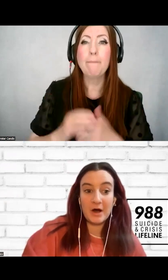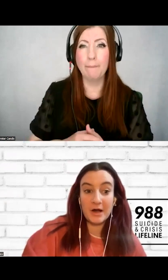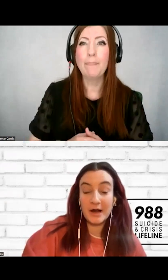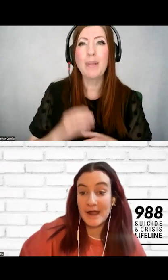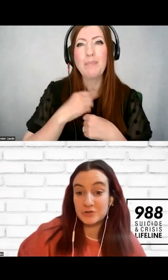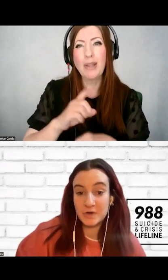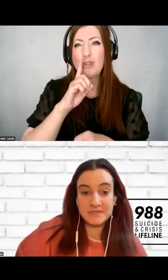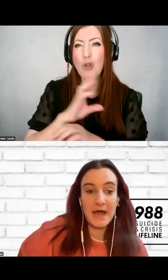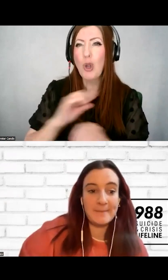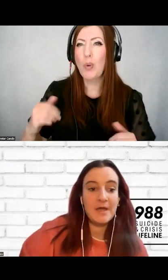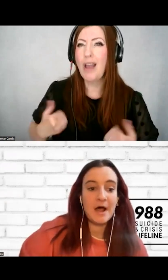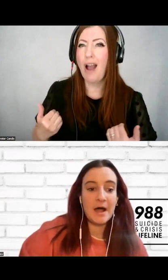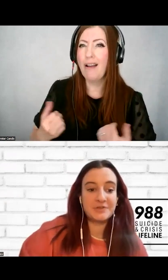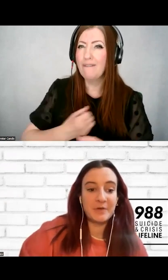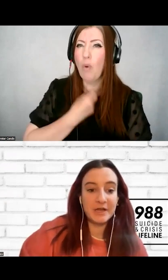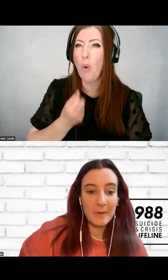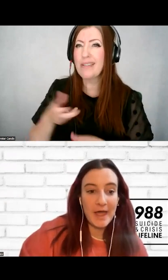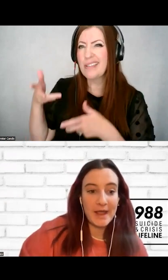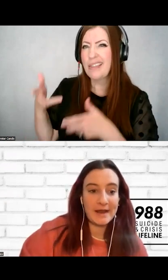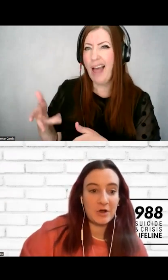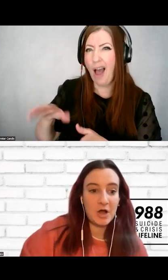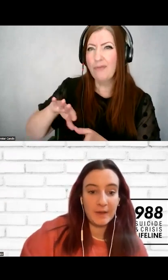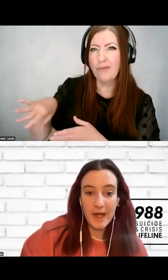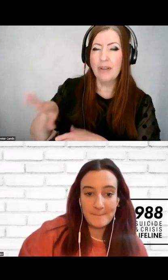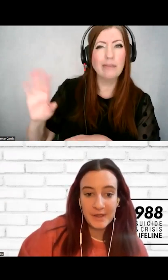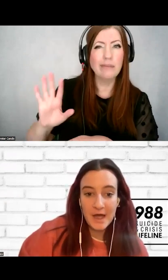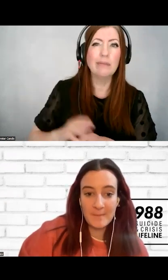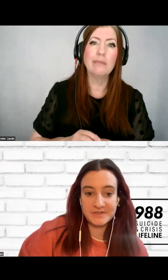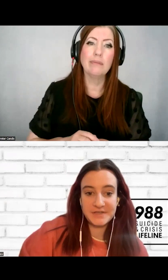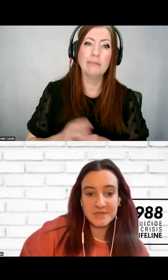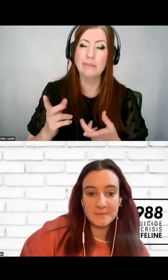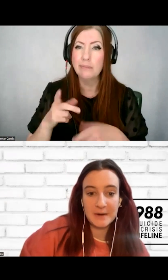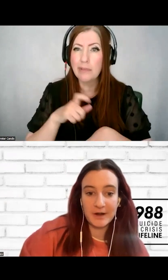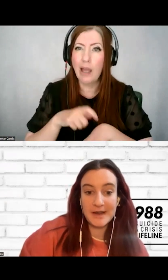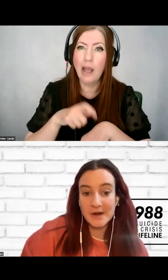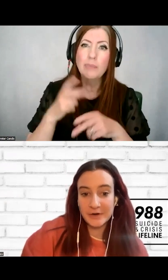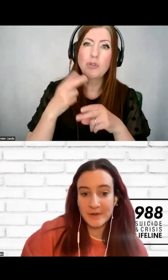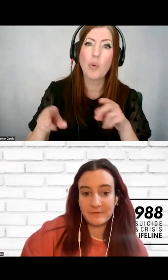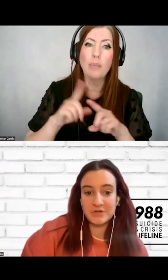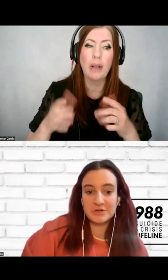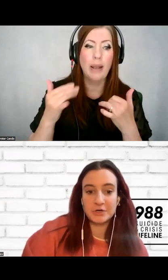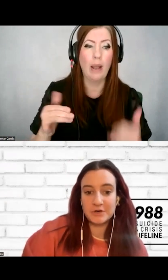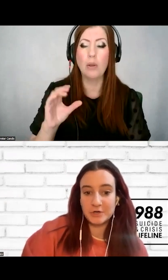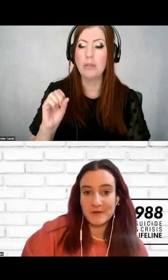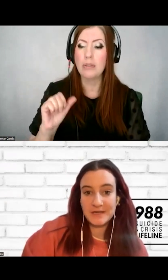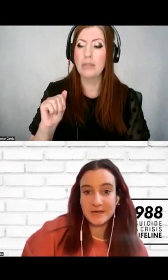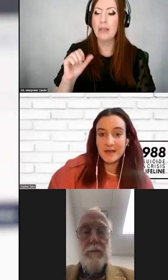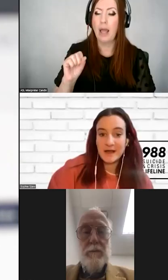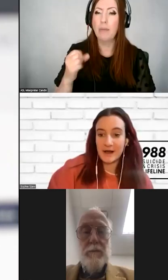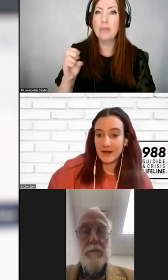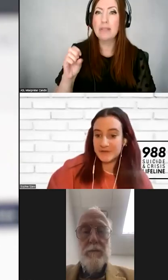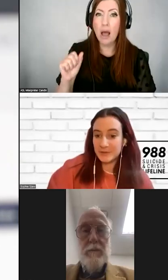We are kind of short on time, so I'm going to go ahead and call up our SAMHSA update. We're going to hear a little bit from Dr. Richard